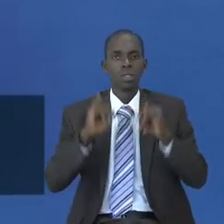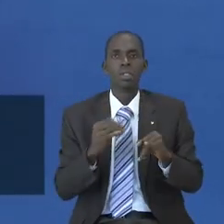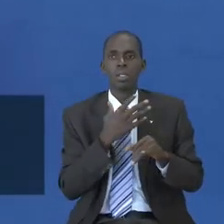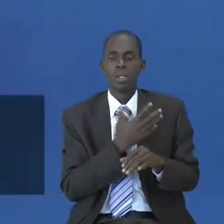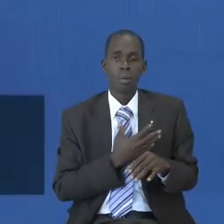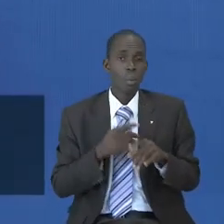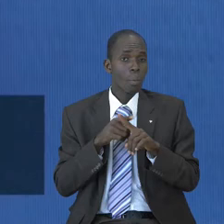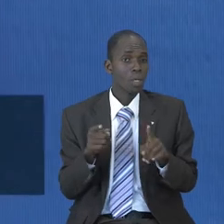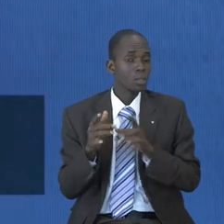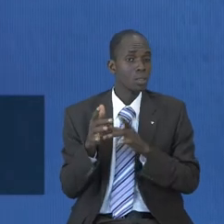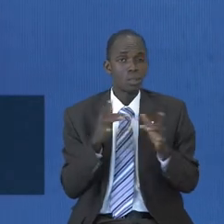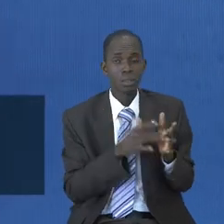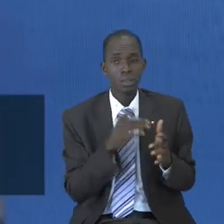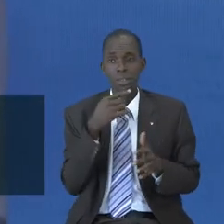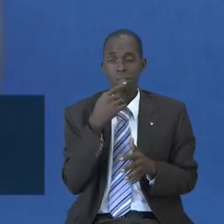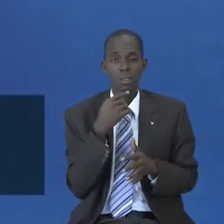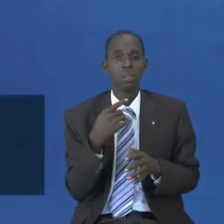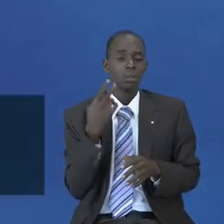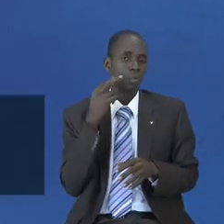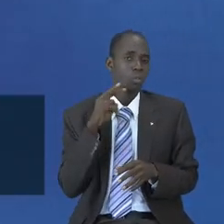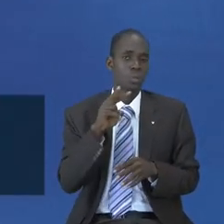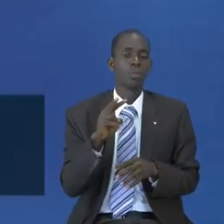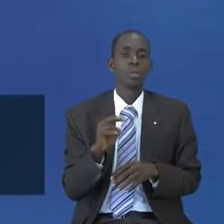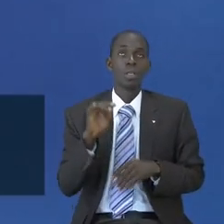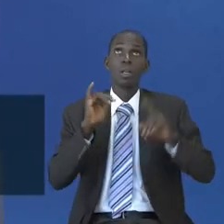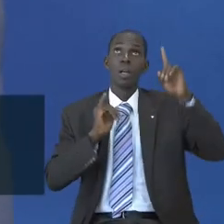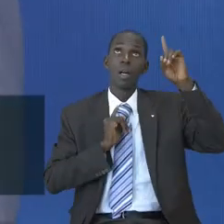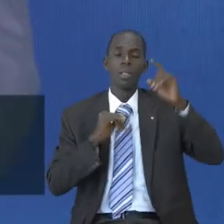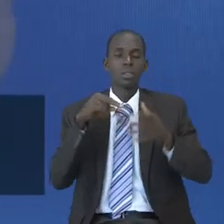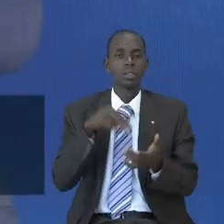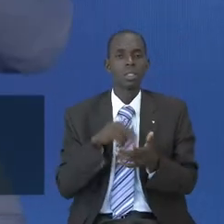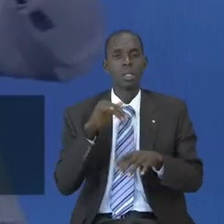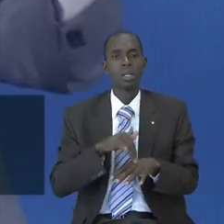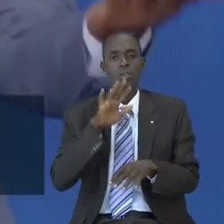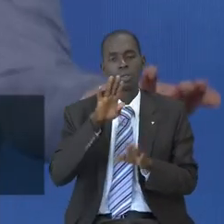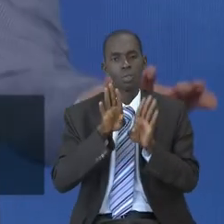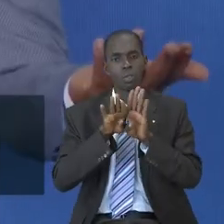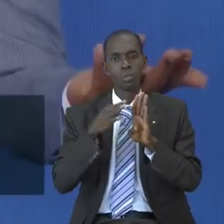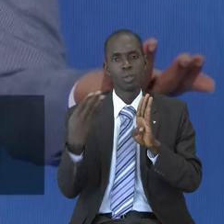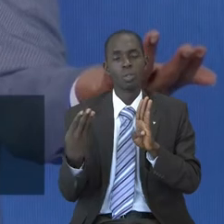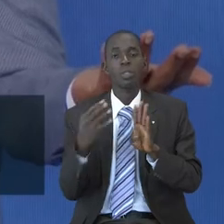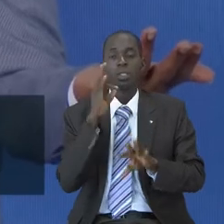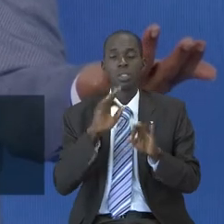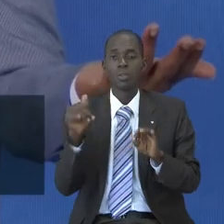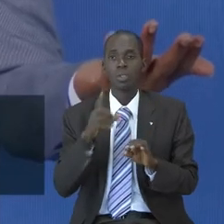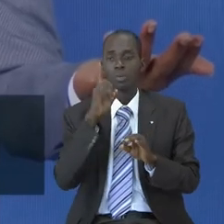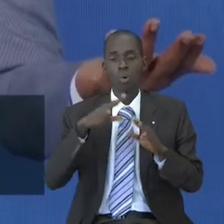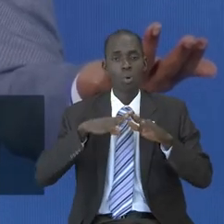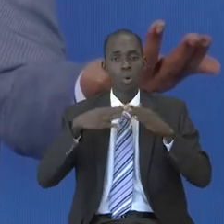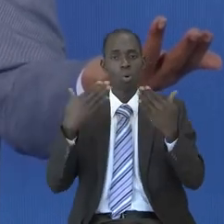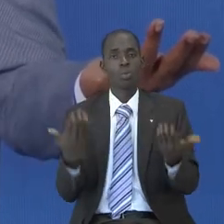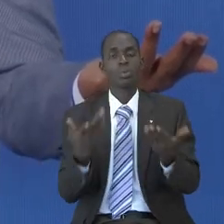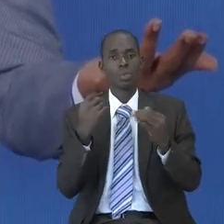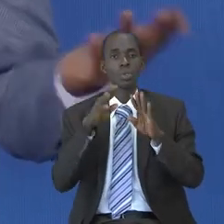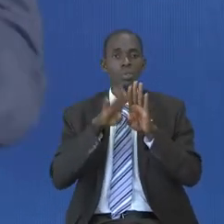But Jesus said, behold, I stand at your door. If anyone opens the door,